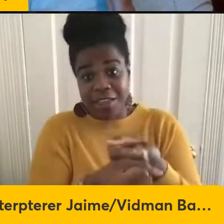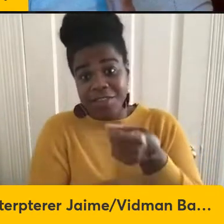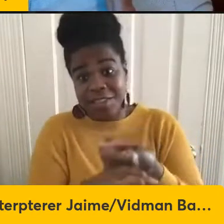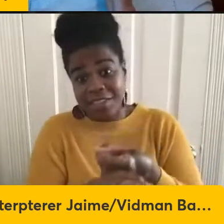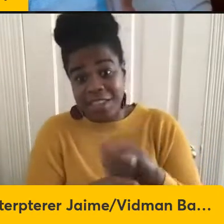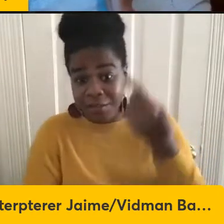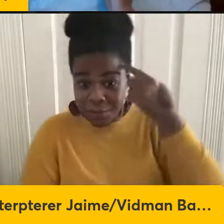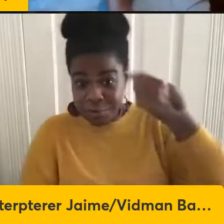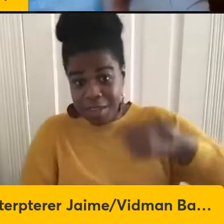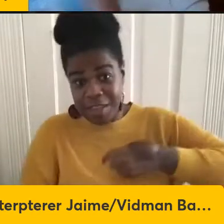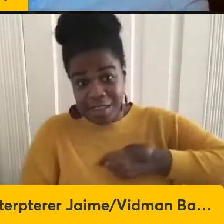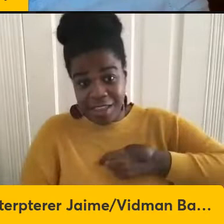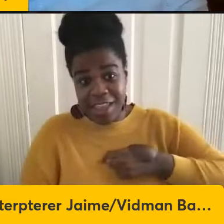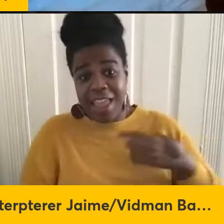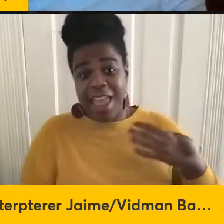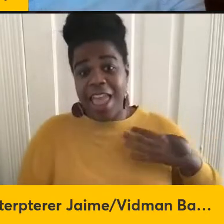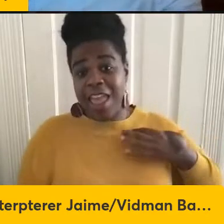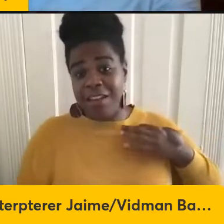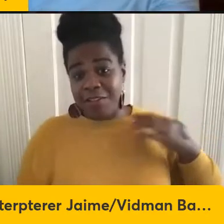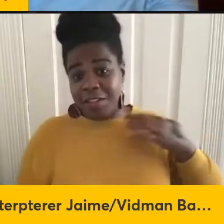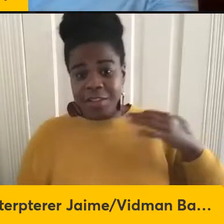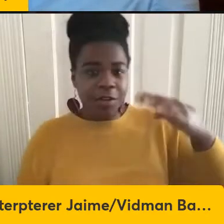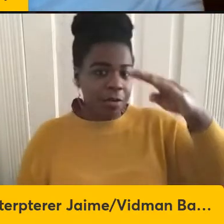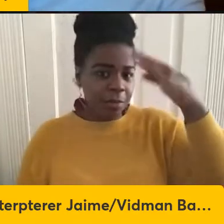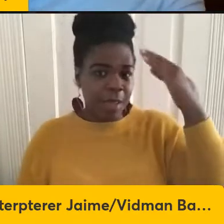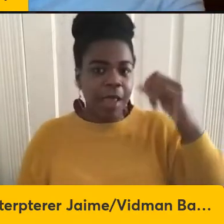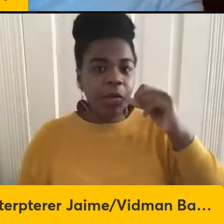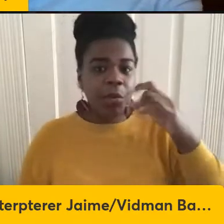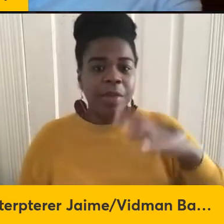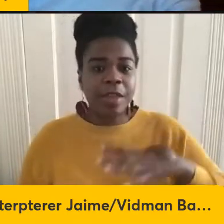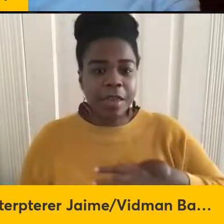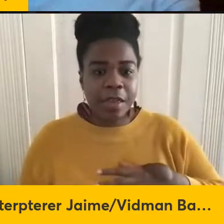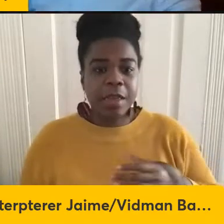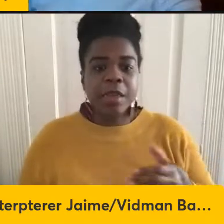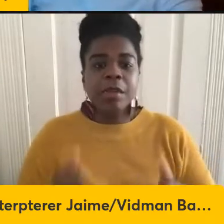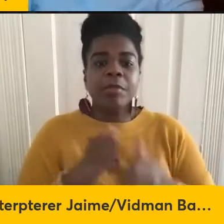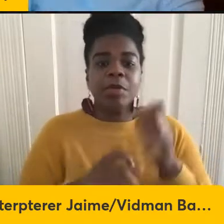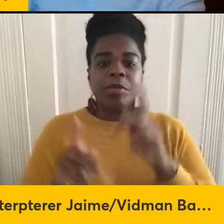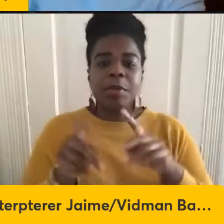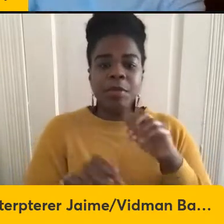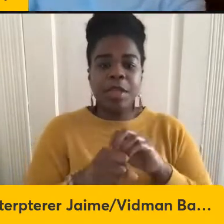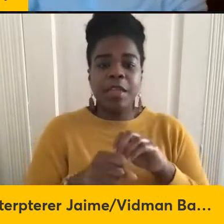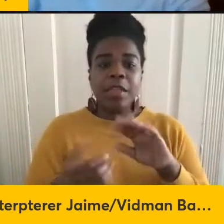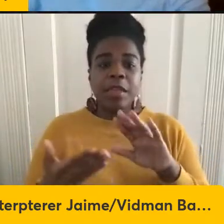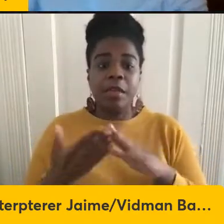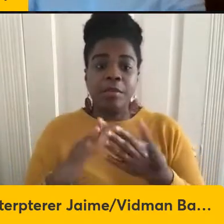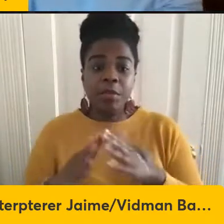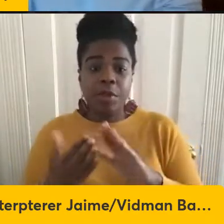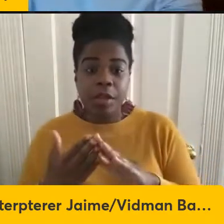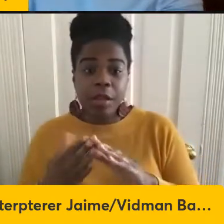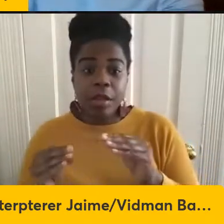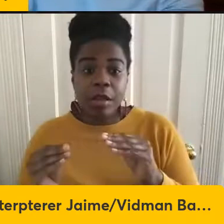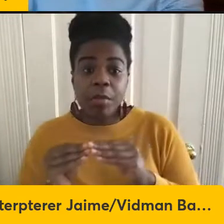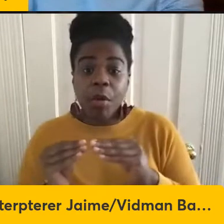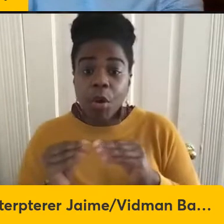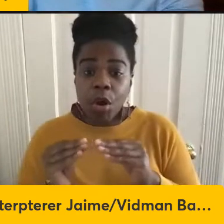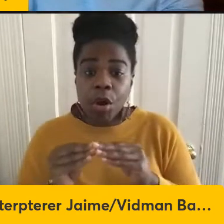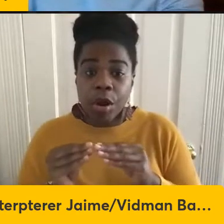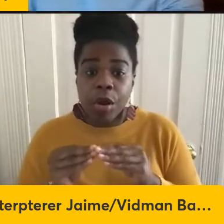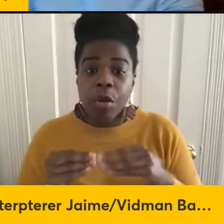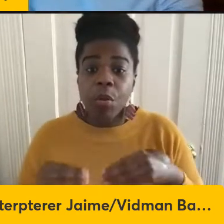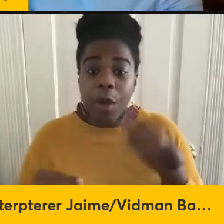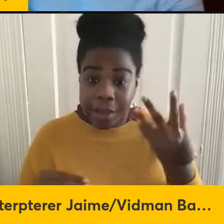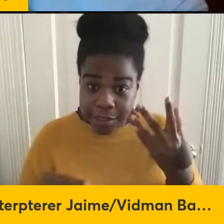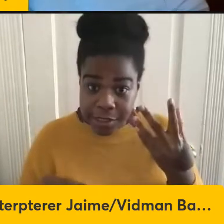obviously also volunteering as a Black woman, I did find that most of the people in the community were more white